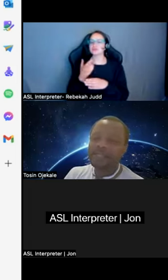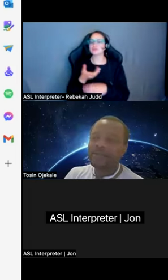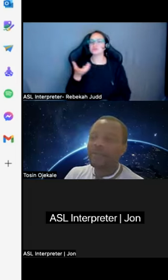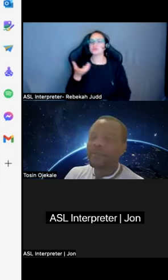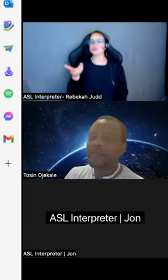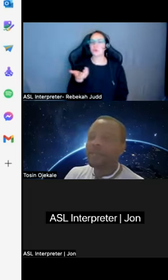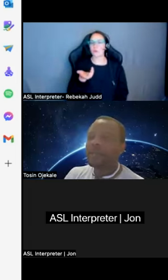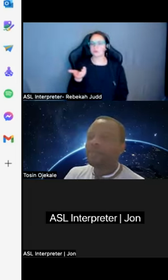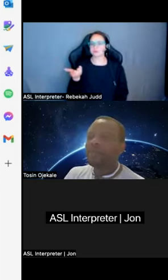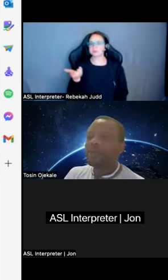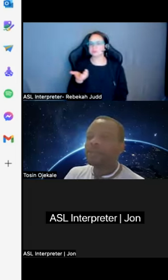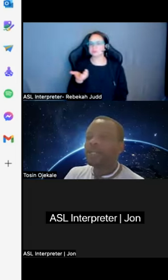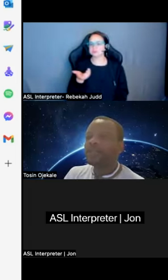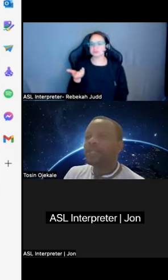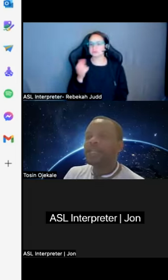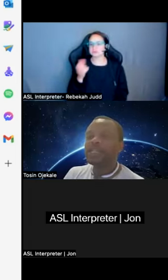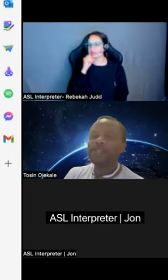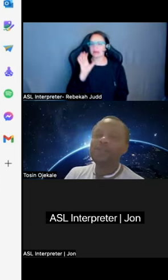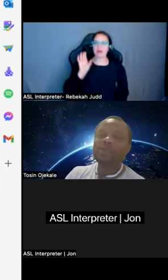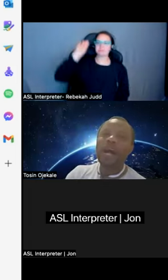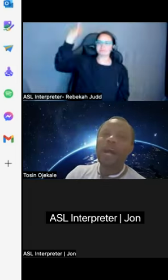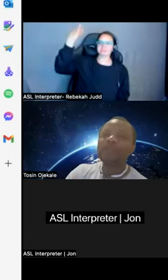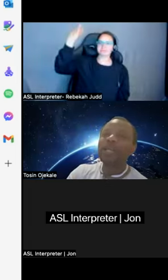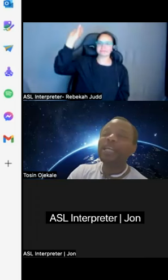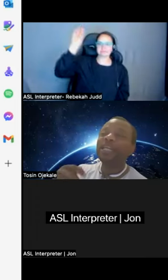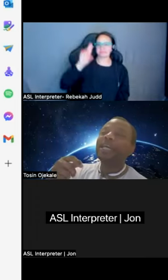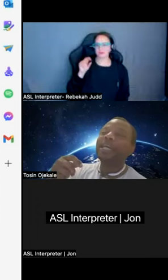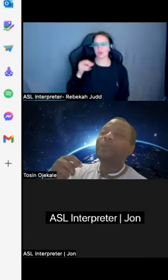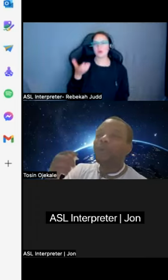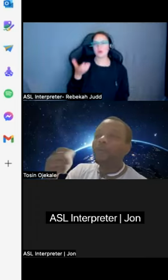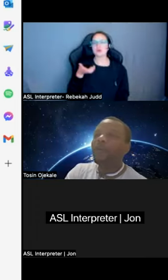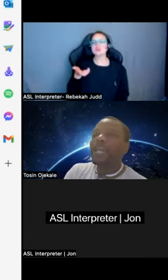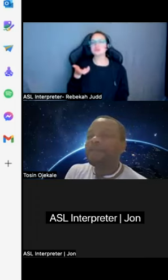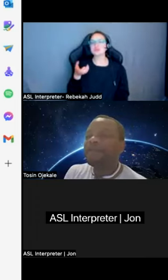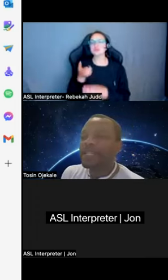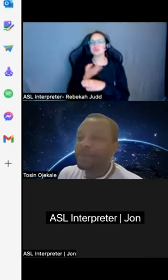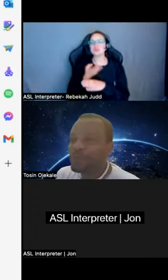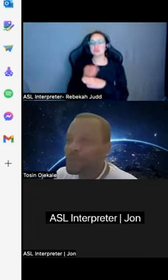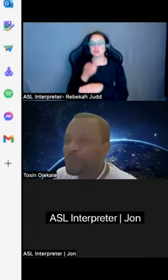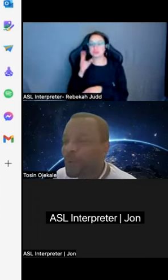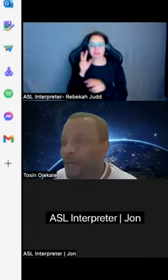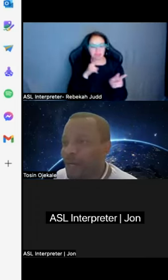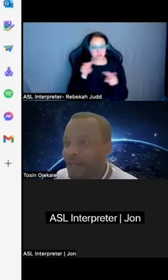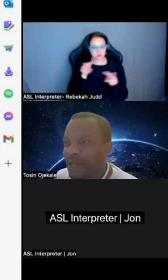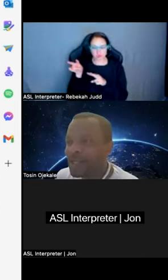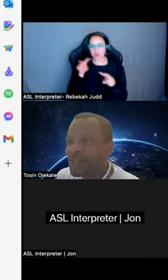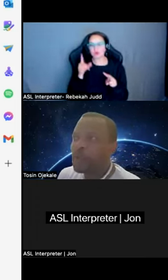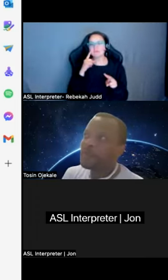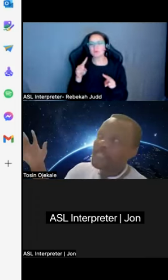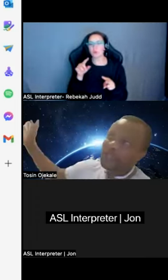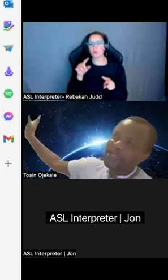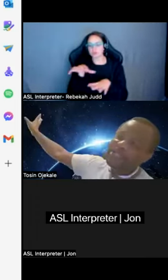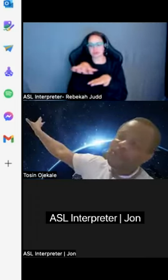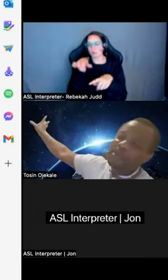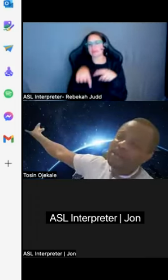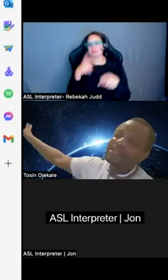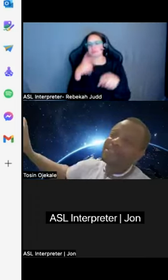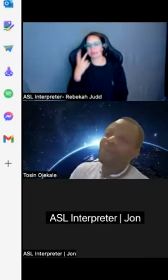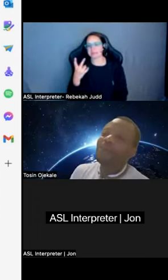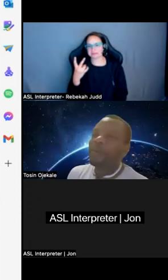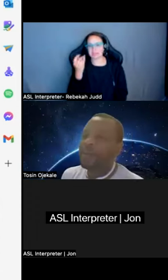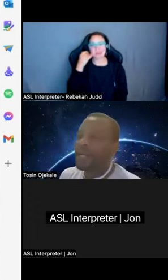device, okay? Because you are using it to actually look for invisible smoke. So if you station it or you